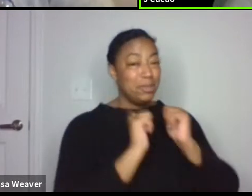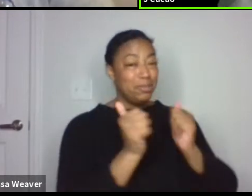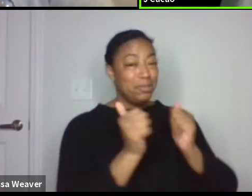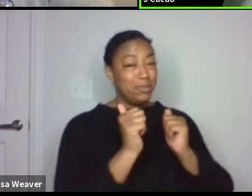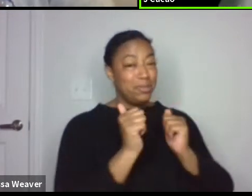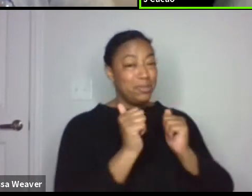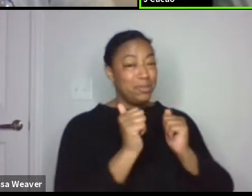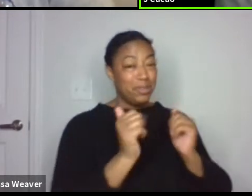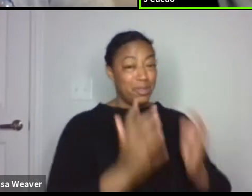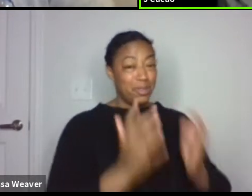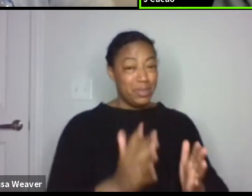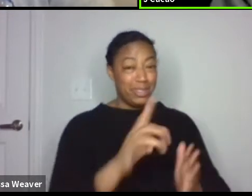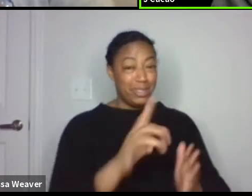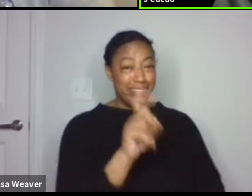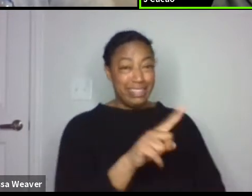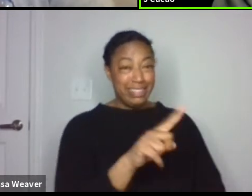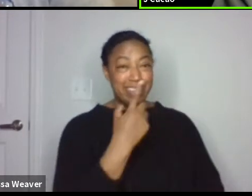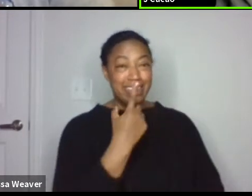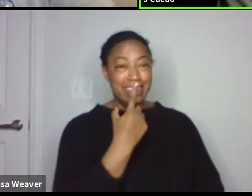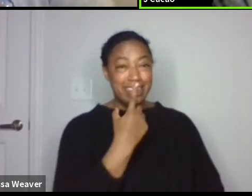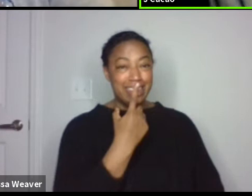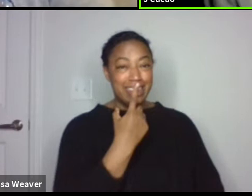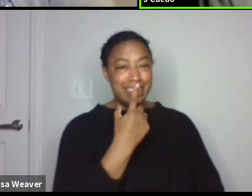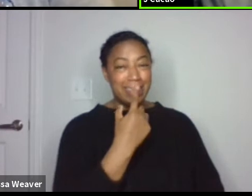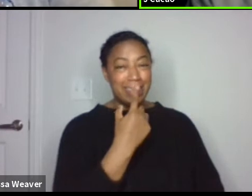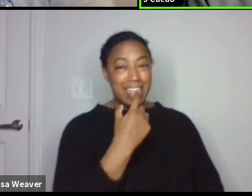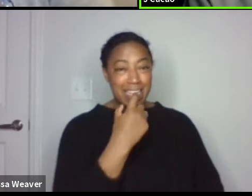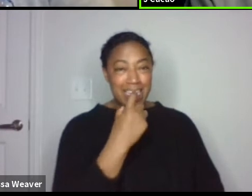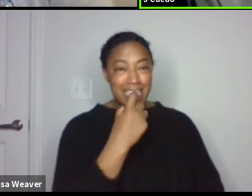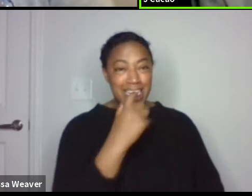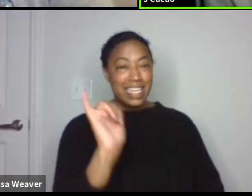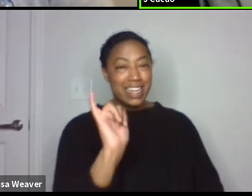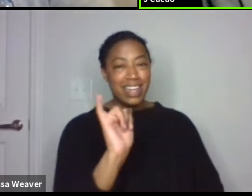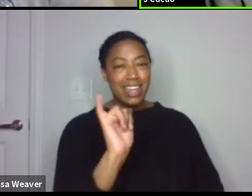shit, I wouldn't mind working with J. Cole.